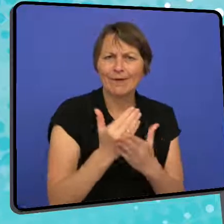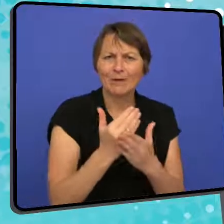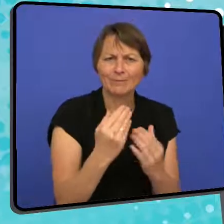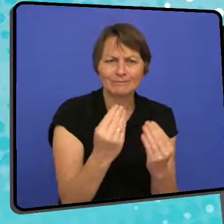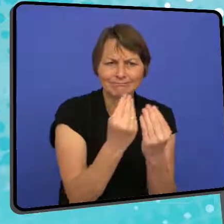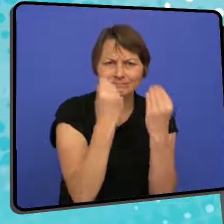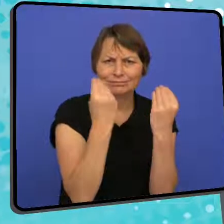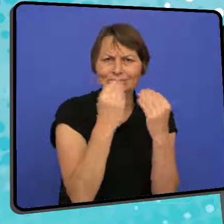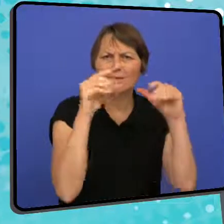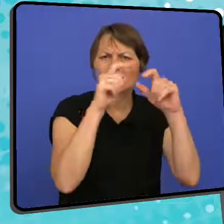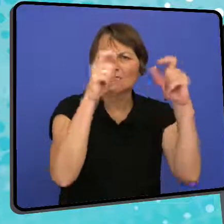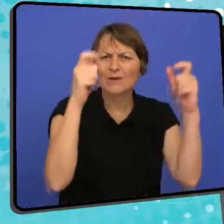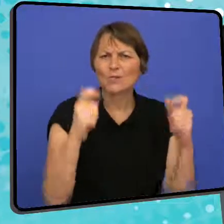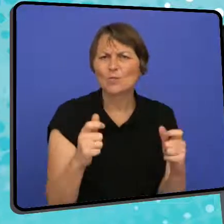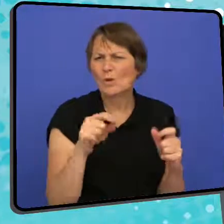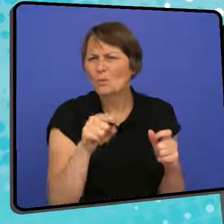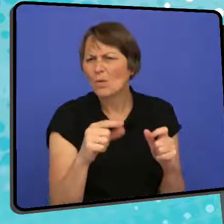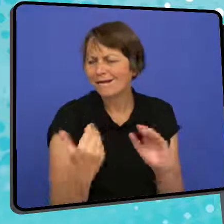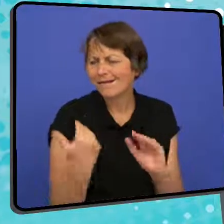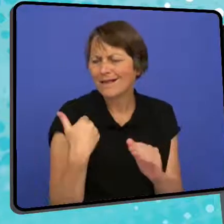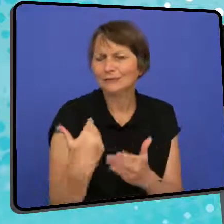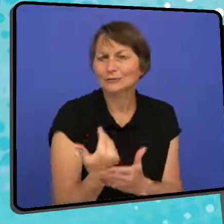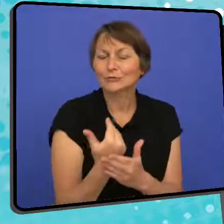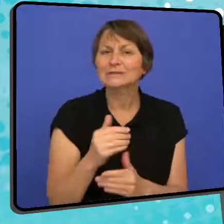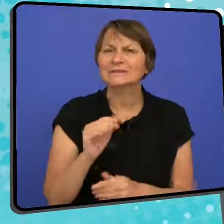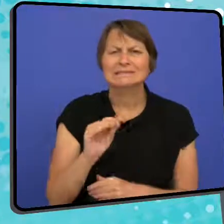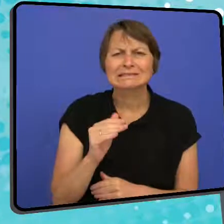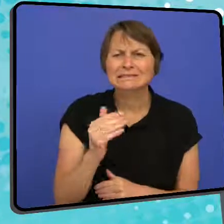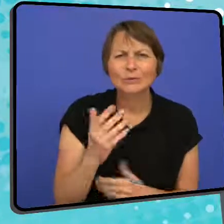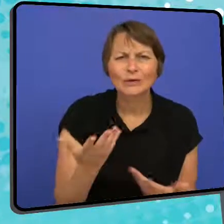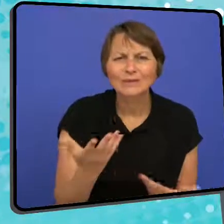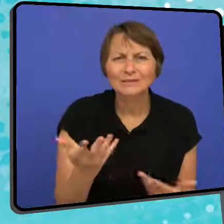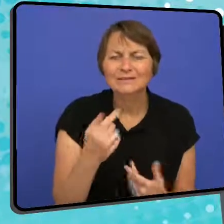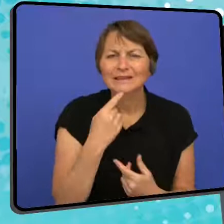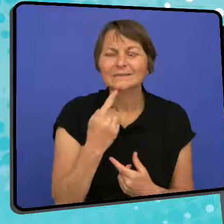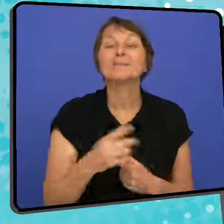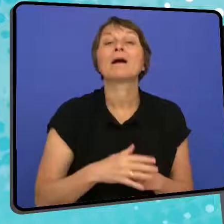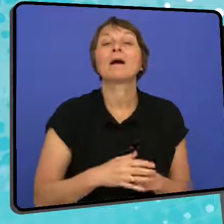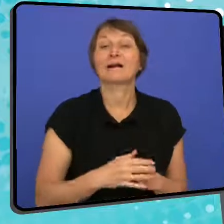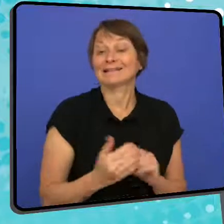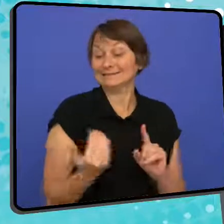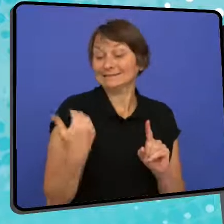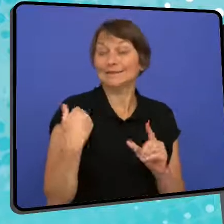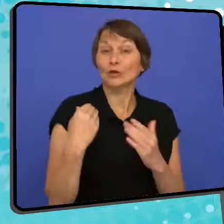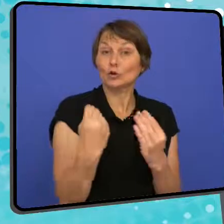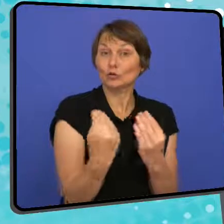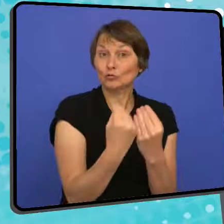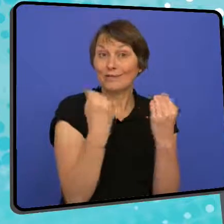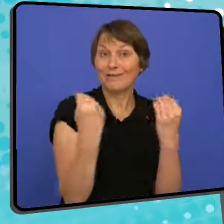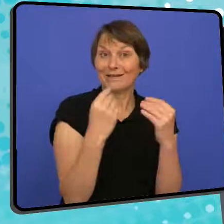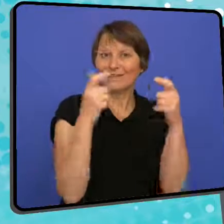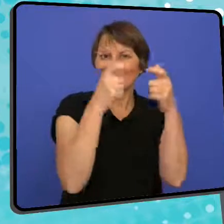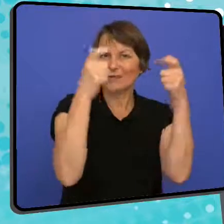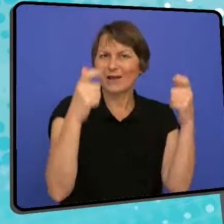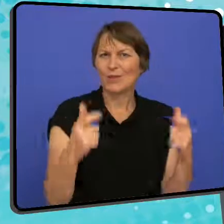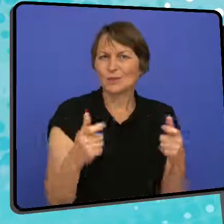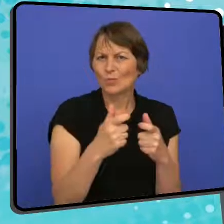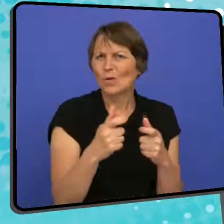What? Sorry, can you repeat? Yes, what training framework did you use last? Like TensorFlow,